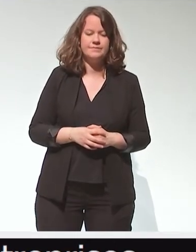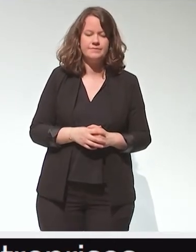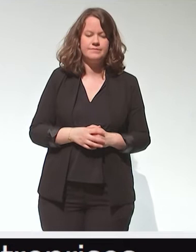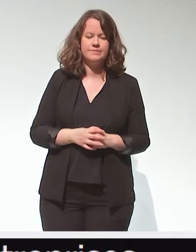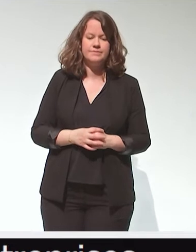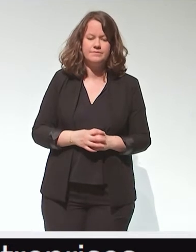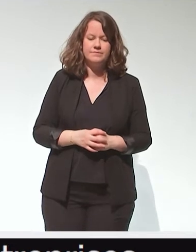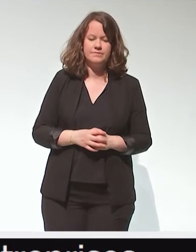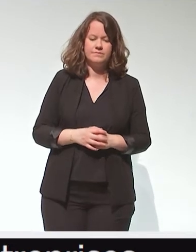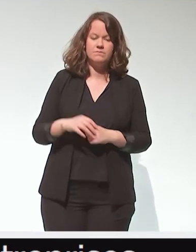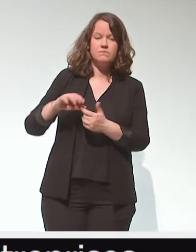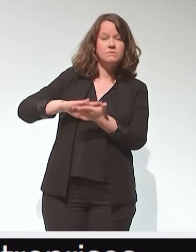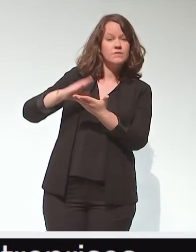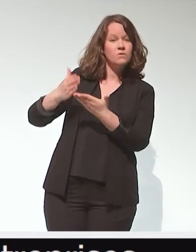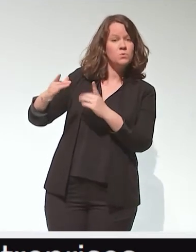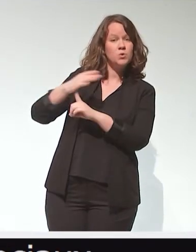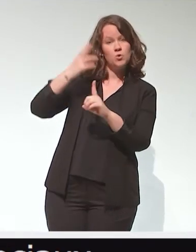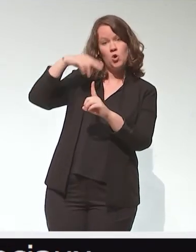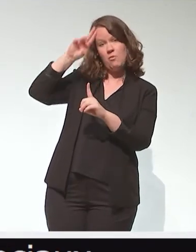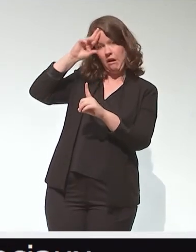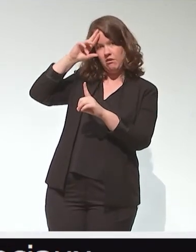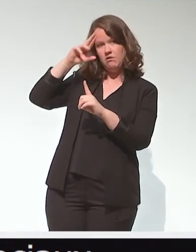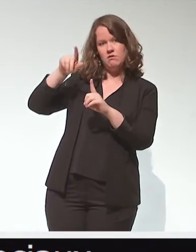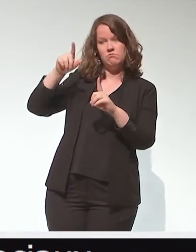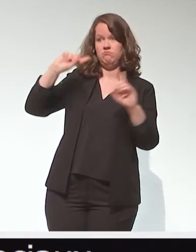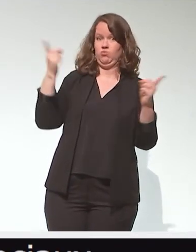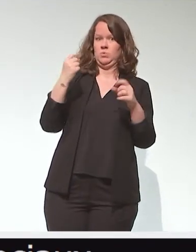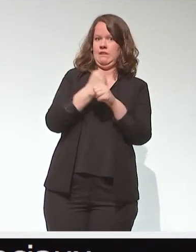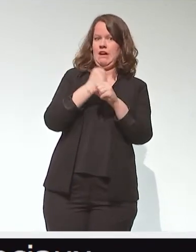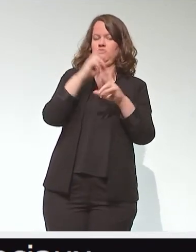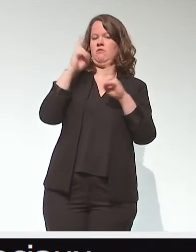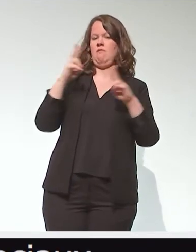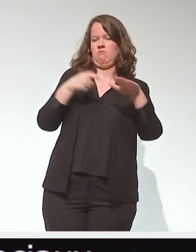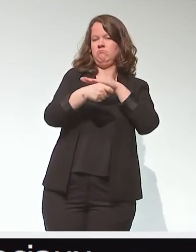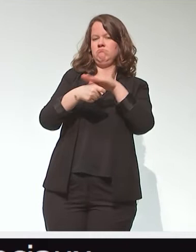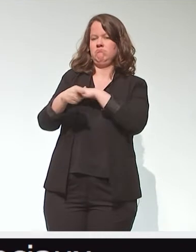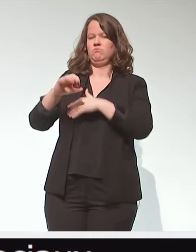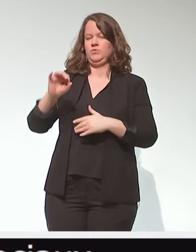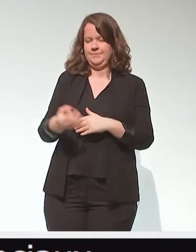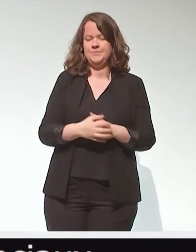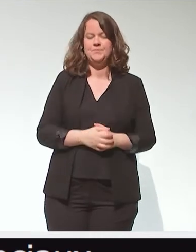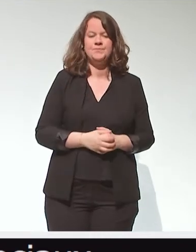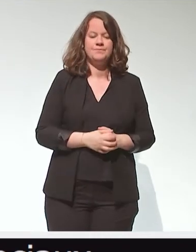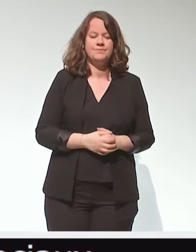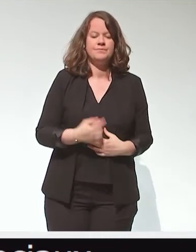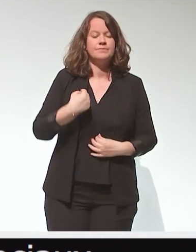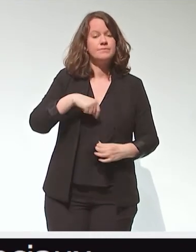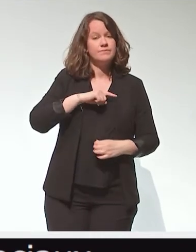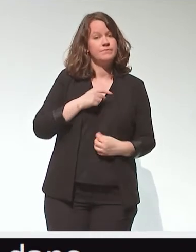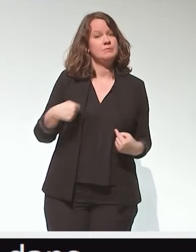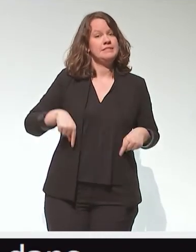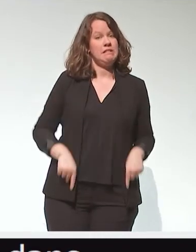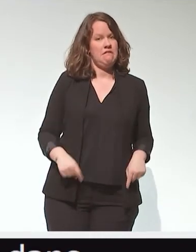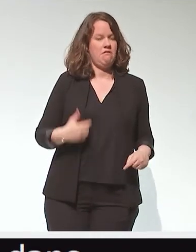disabilities. And for me personal, or our ministry, we see in social entrepreneurship really the